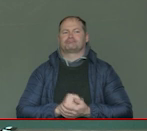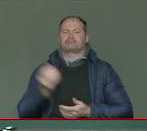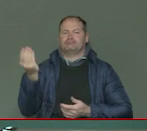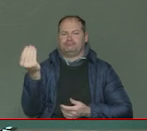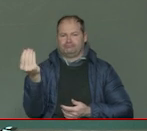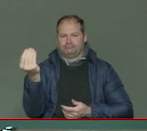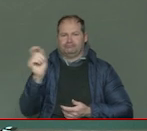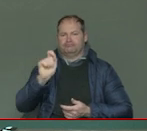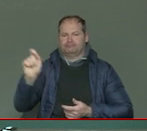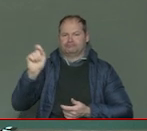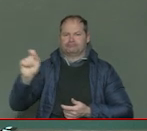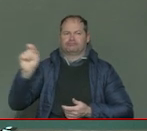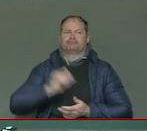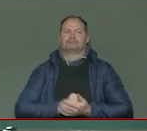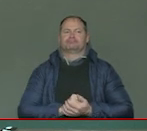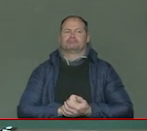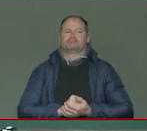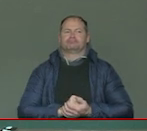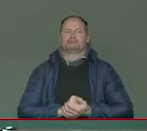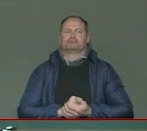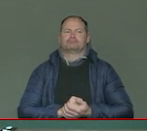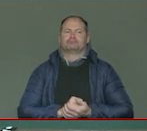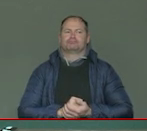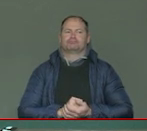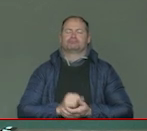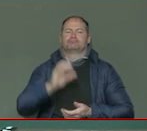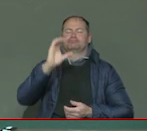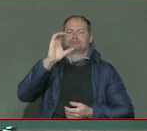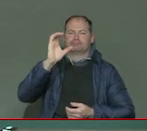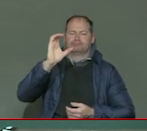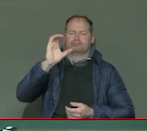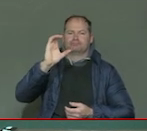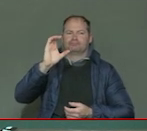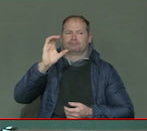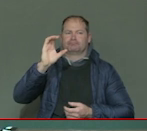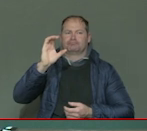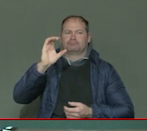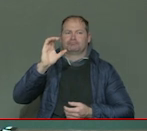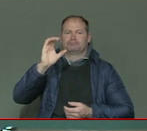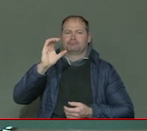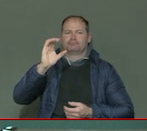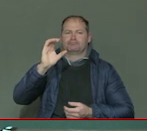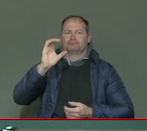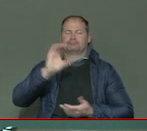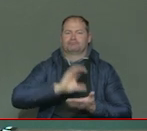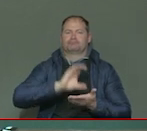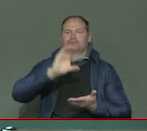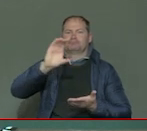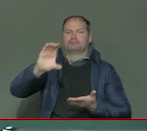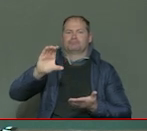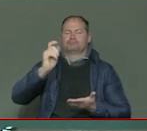45,165, and credit our outstanding deposit.